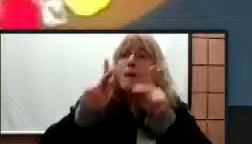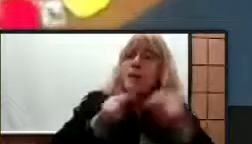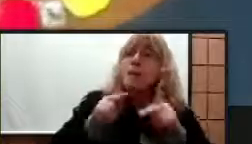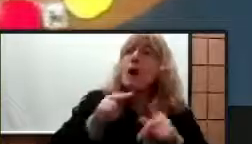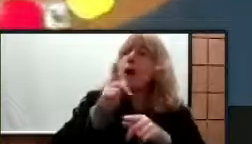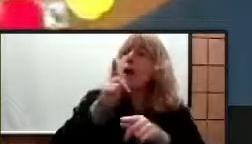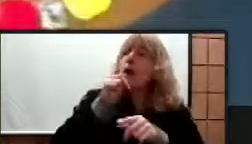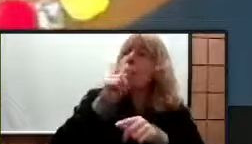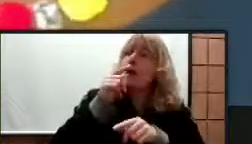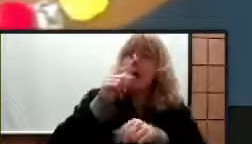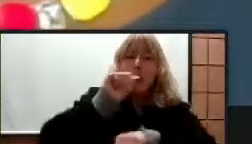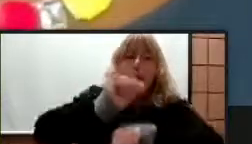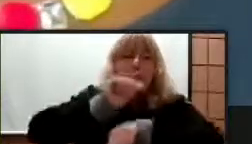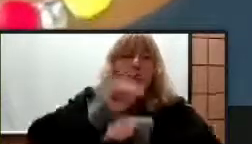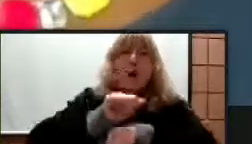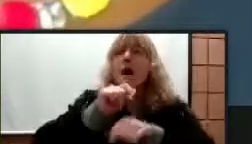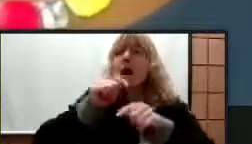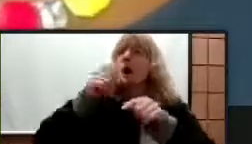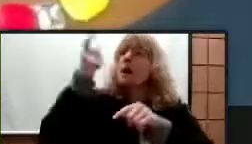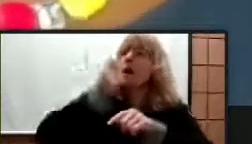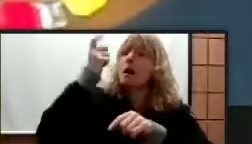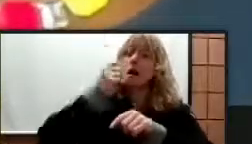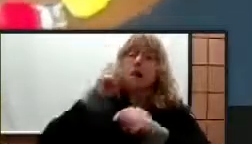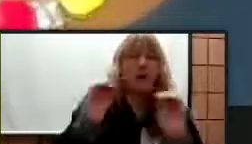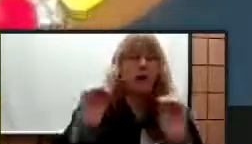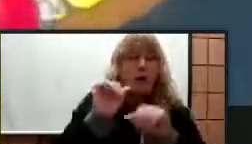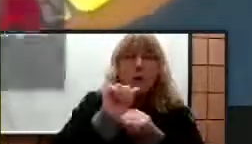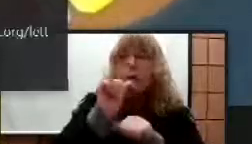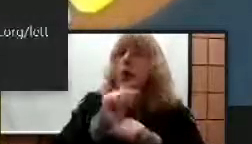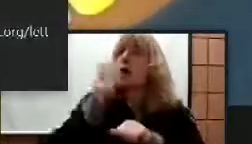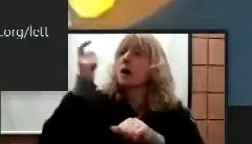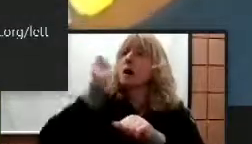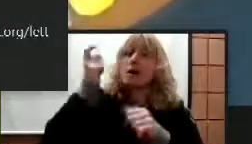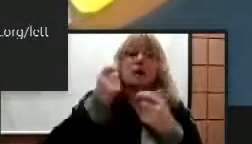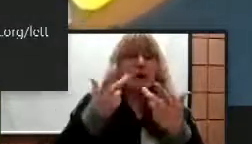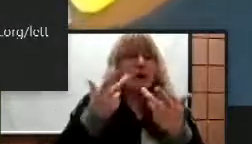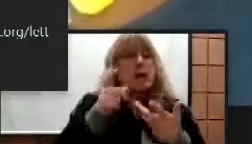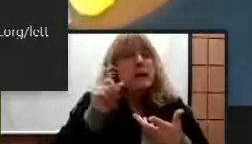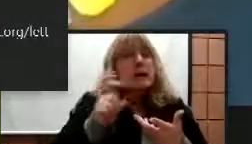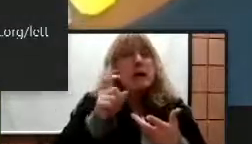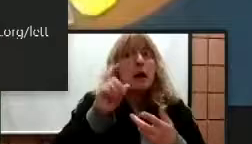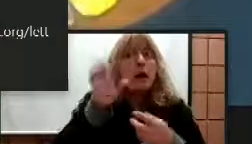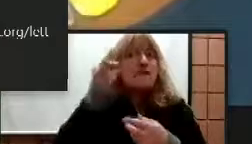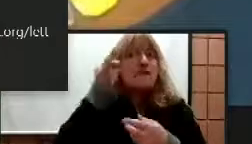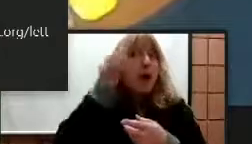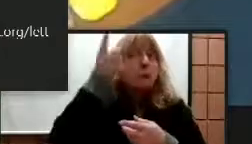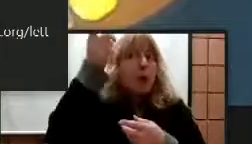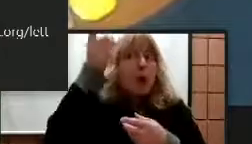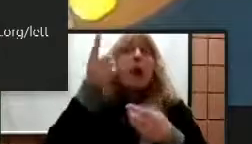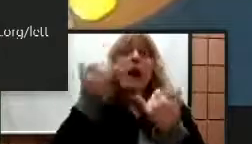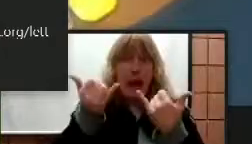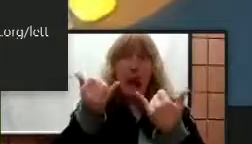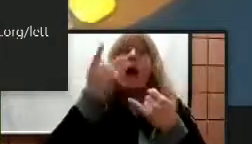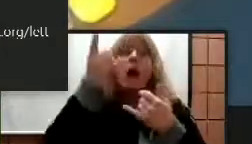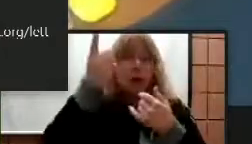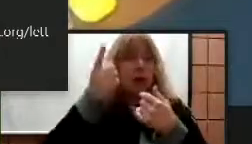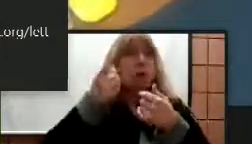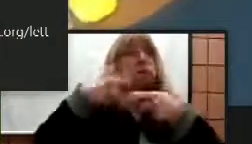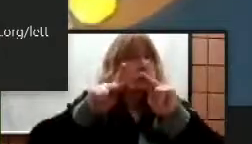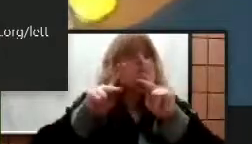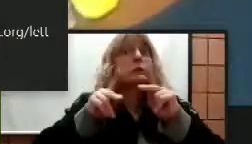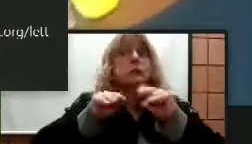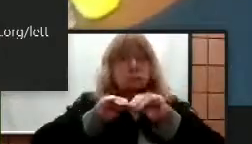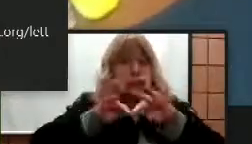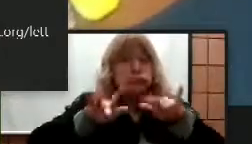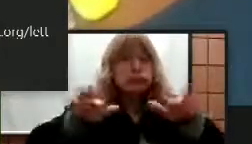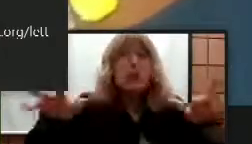know Jamal Simmons just mentioned unemployment dollars coming down from the feds. So folks can have additional monies in their